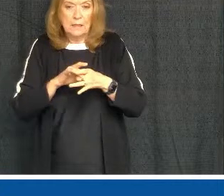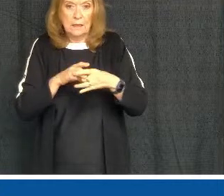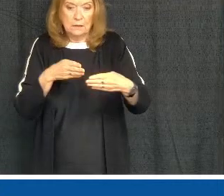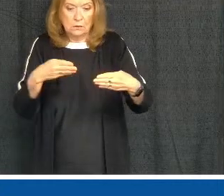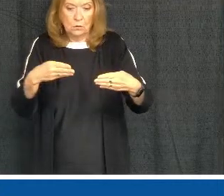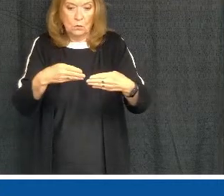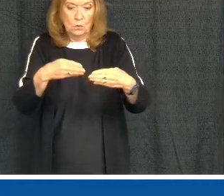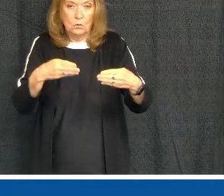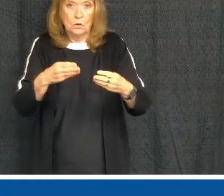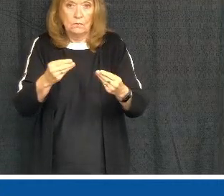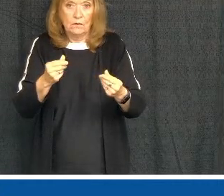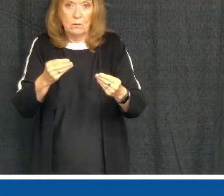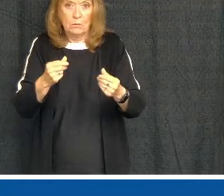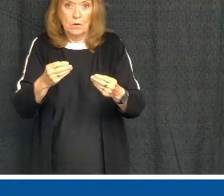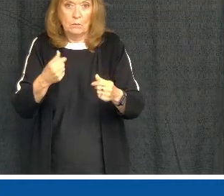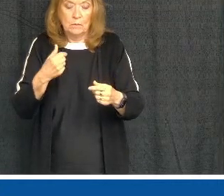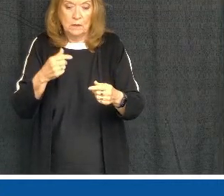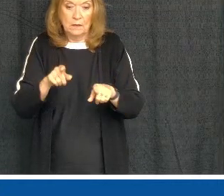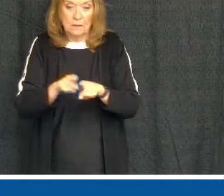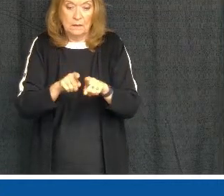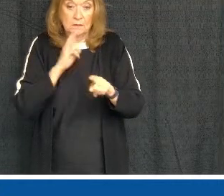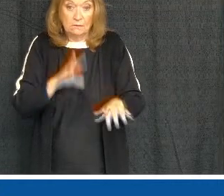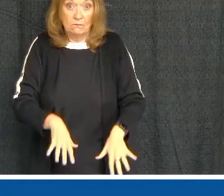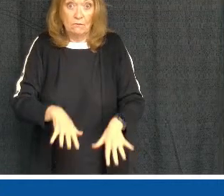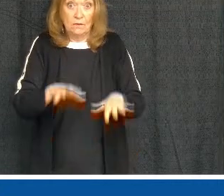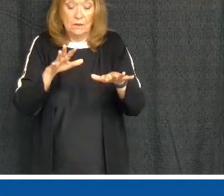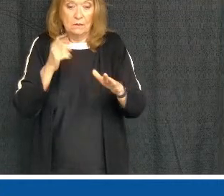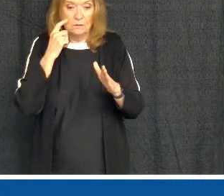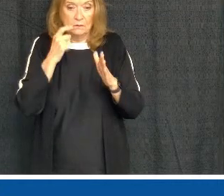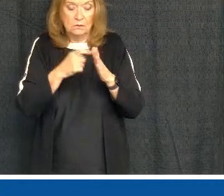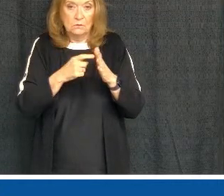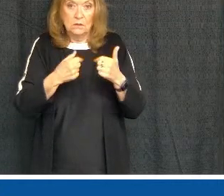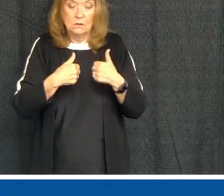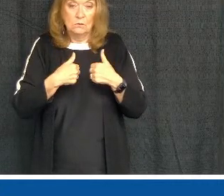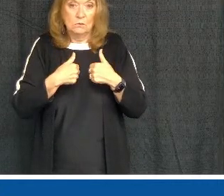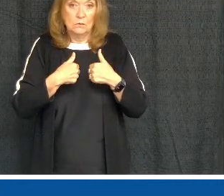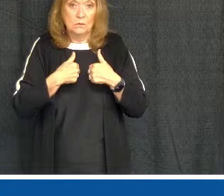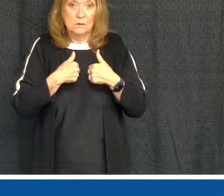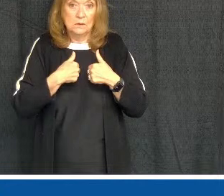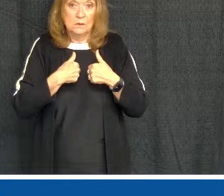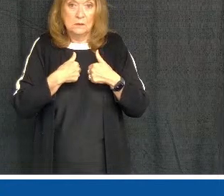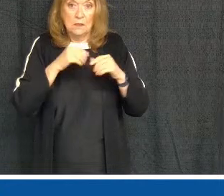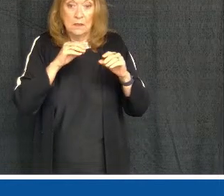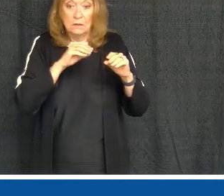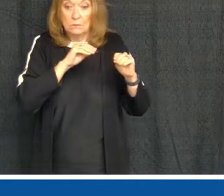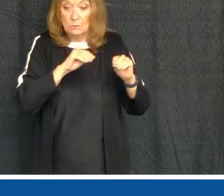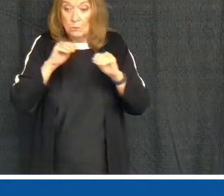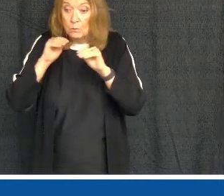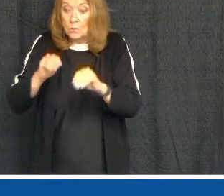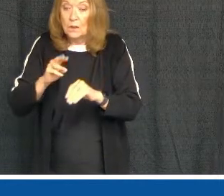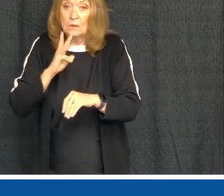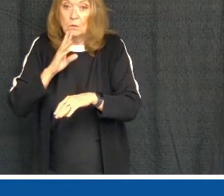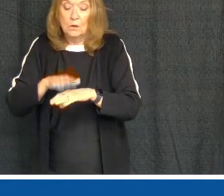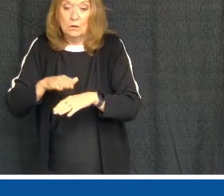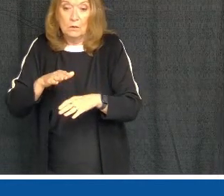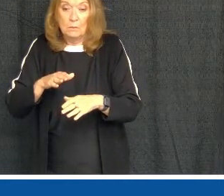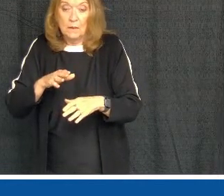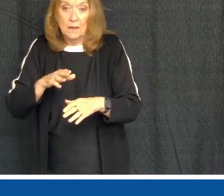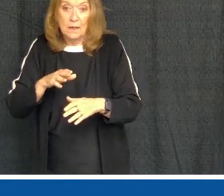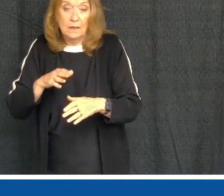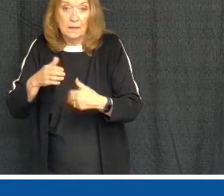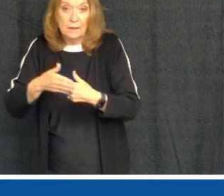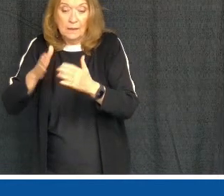as it flooded, that we noticed that I was not putting the water on my neighbor, that I'd been screaming for help from the